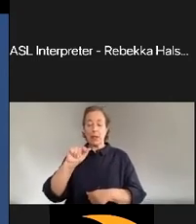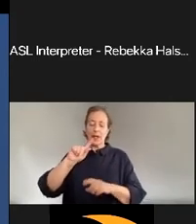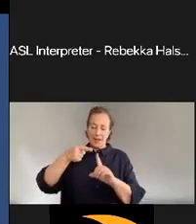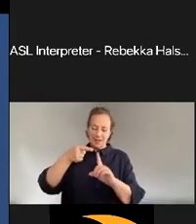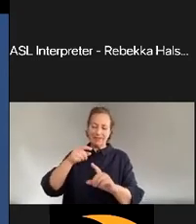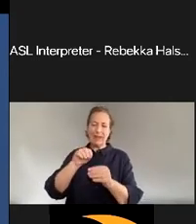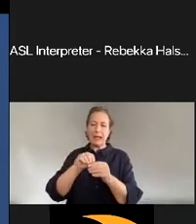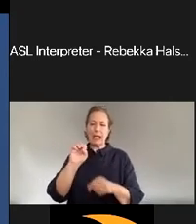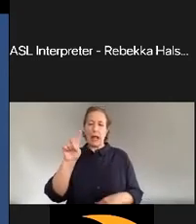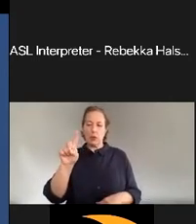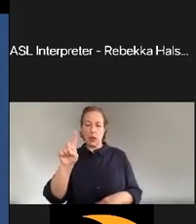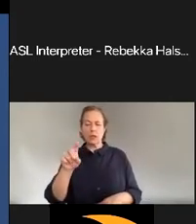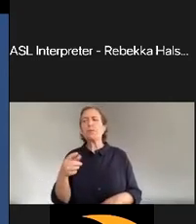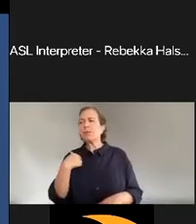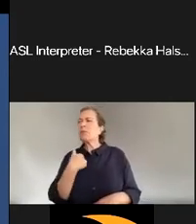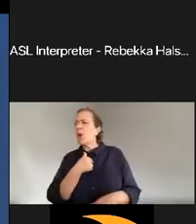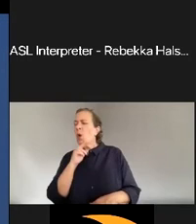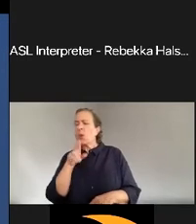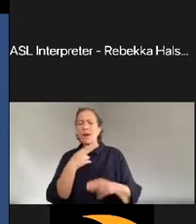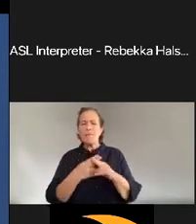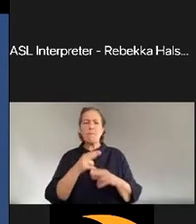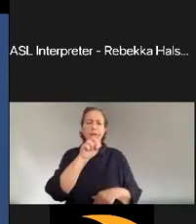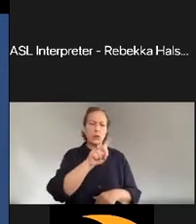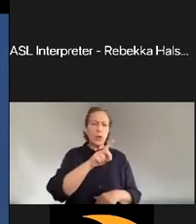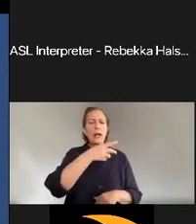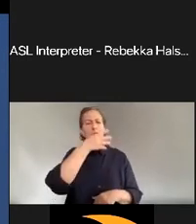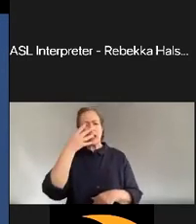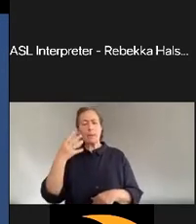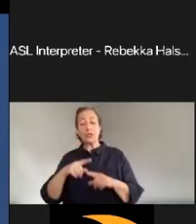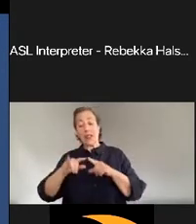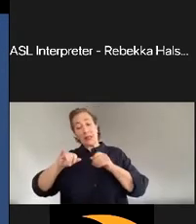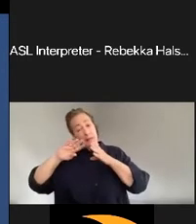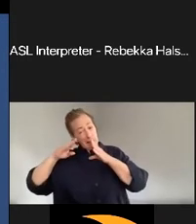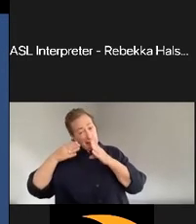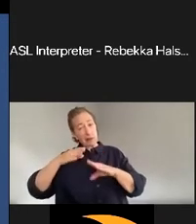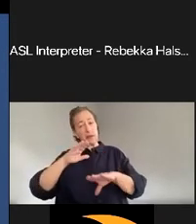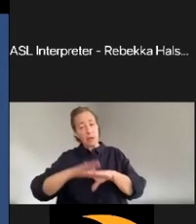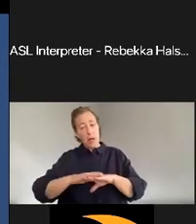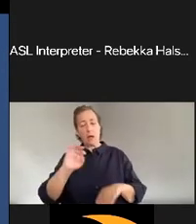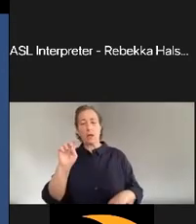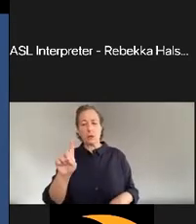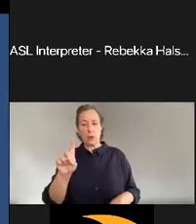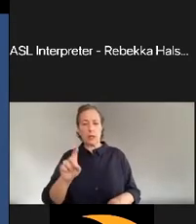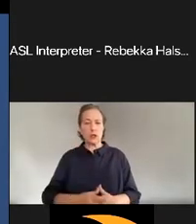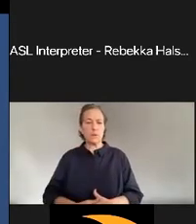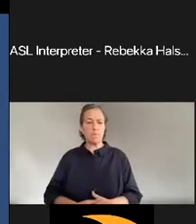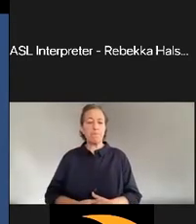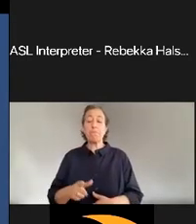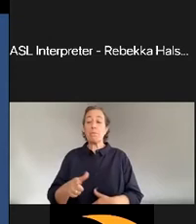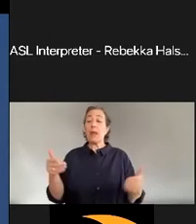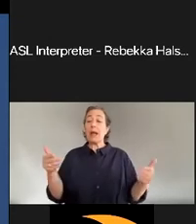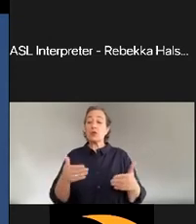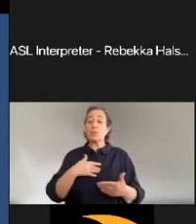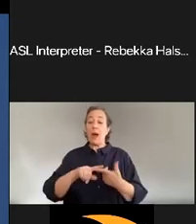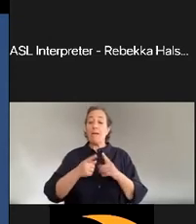talked about education and immigration here, but this will be focused on education. And so I want to introduce you to my friend